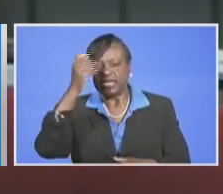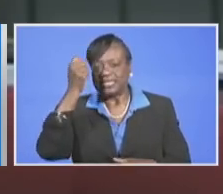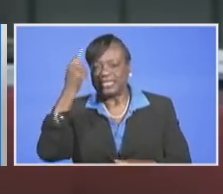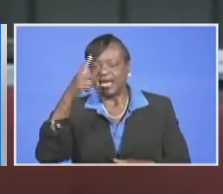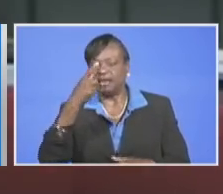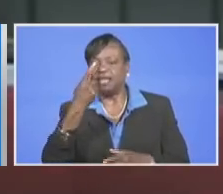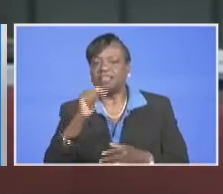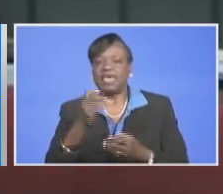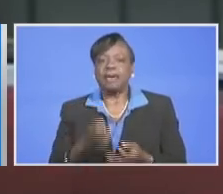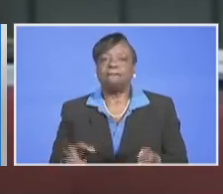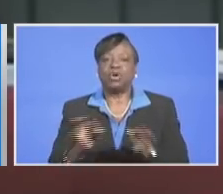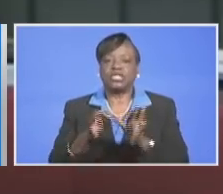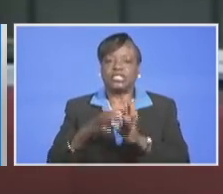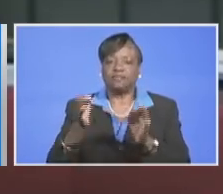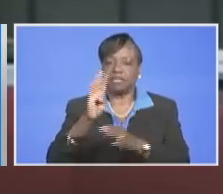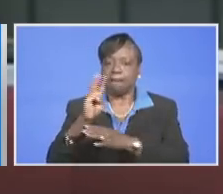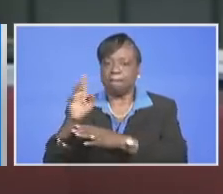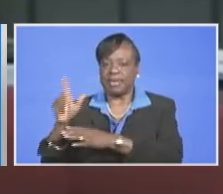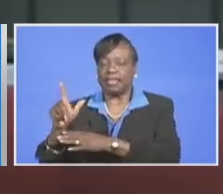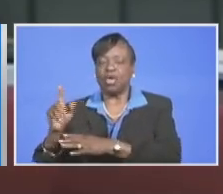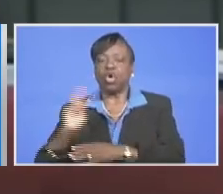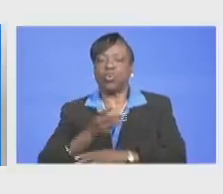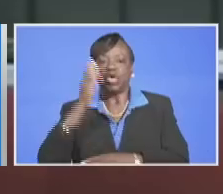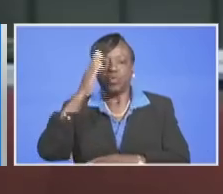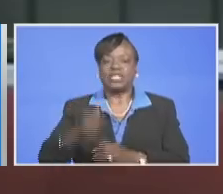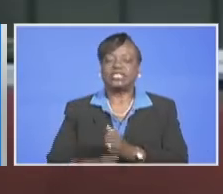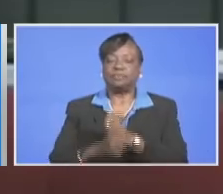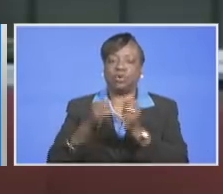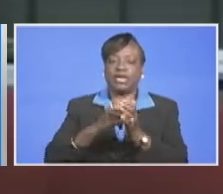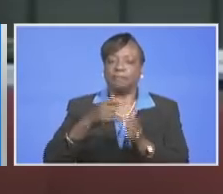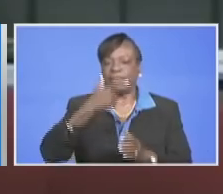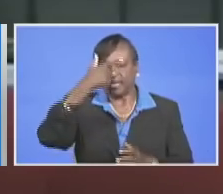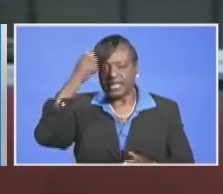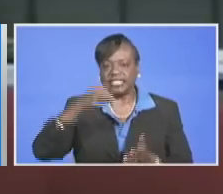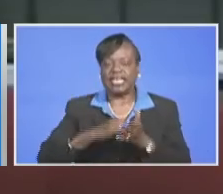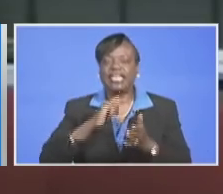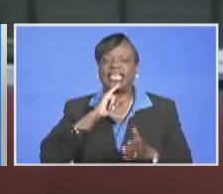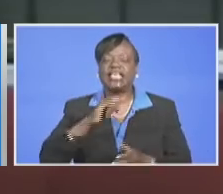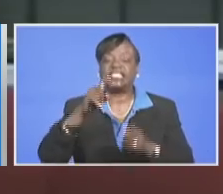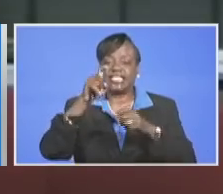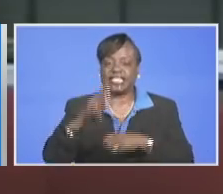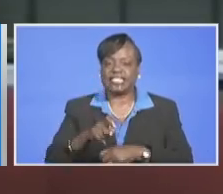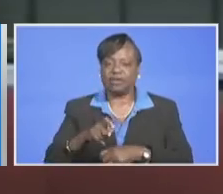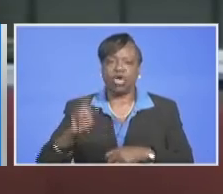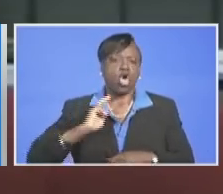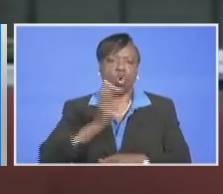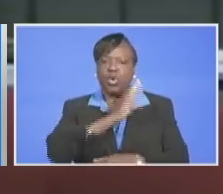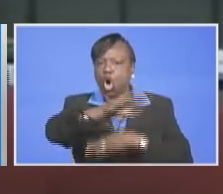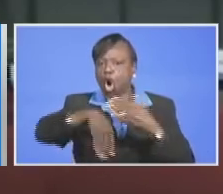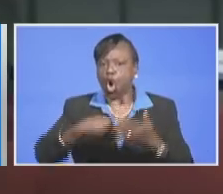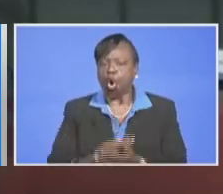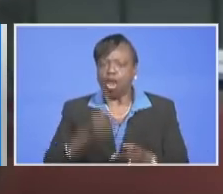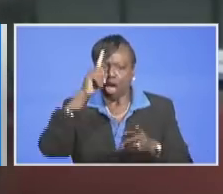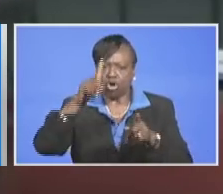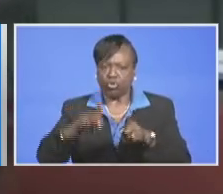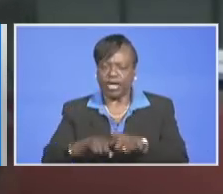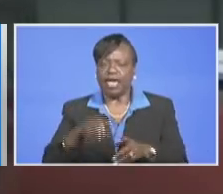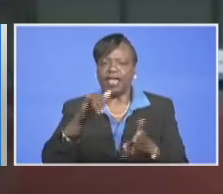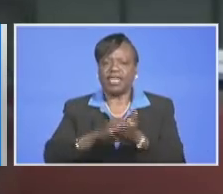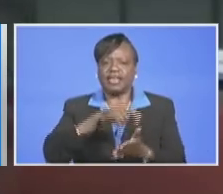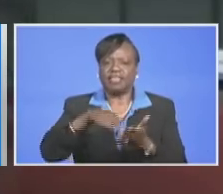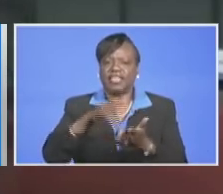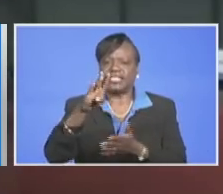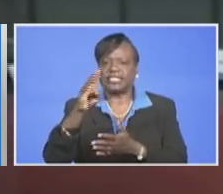we will support it because it is necessary. We all agree that this bill gives the Ministry of National